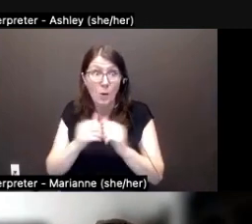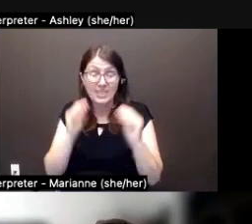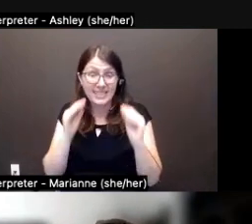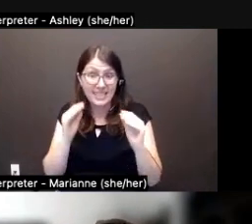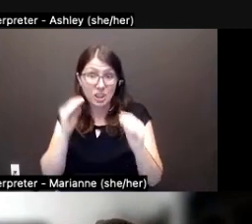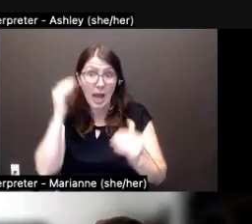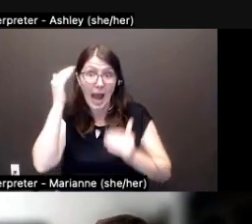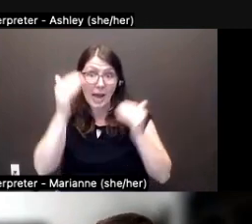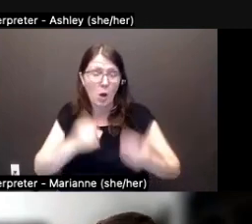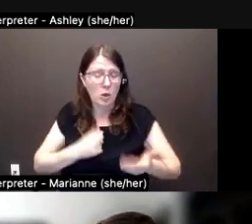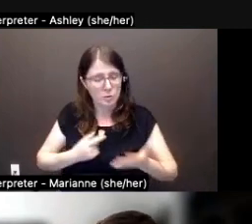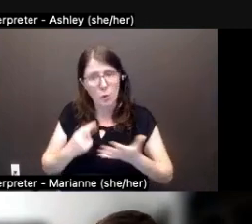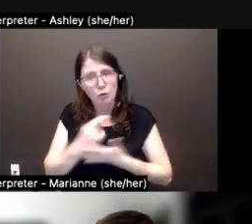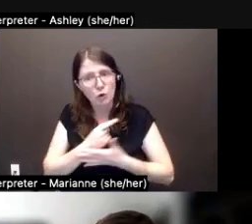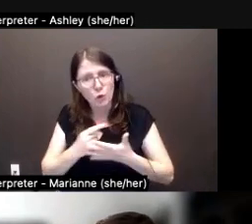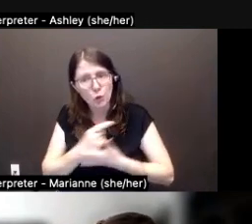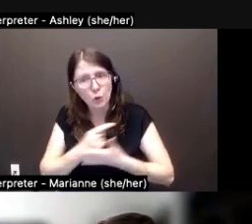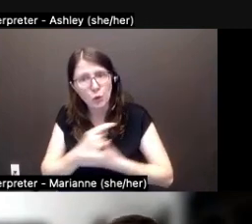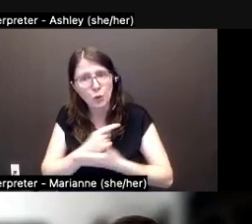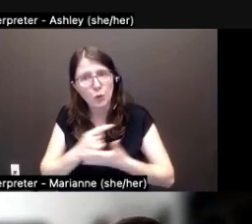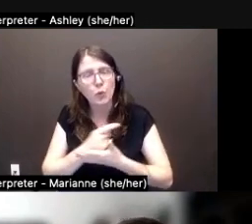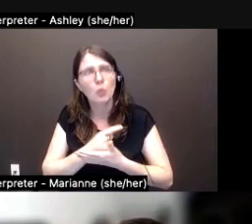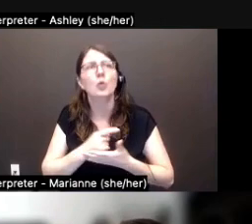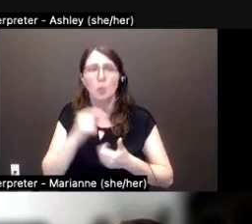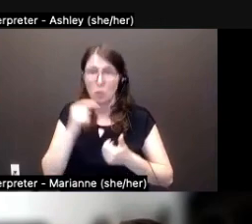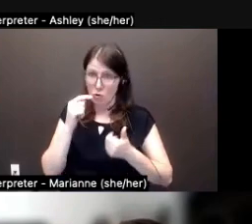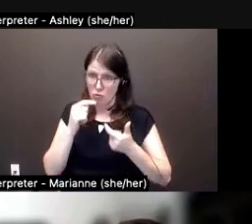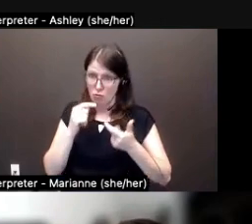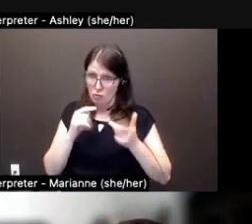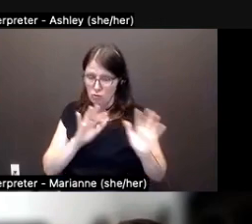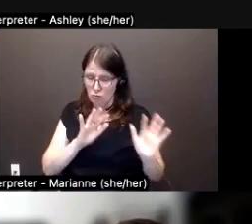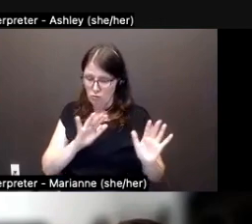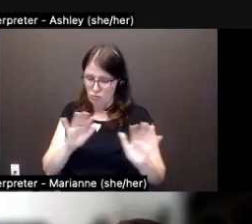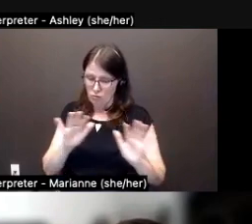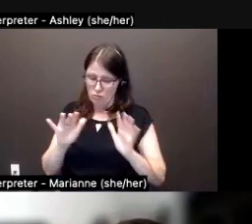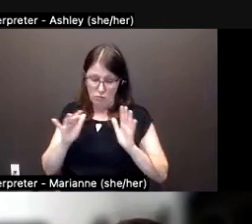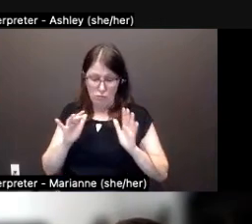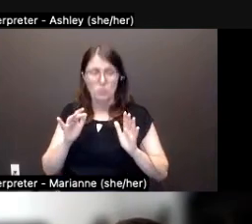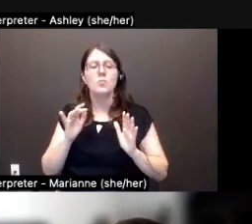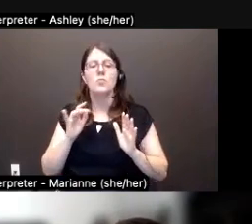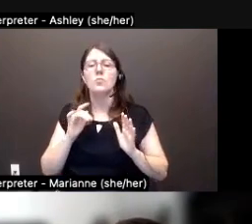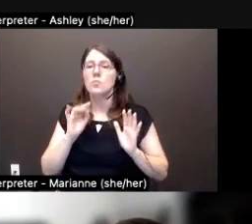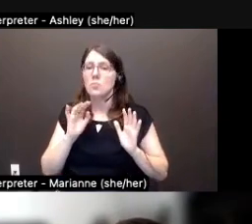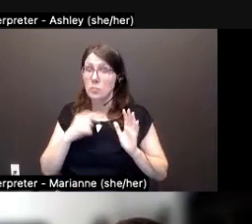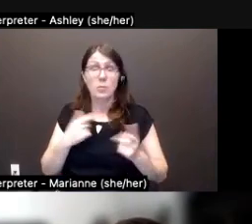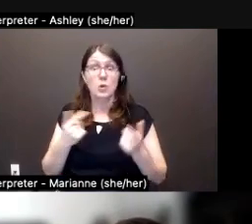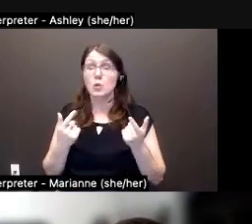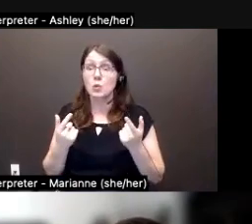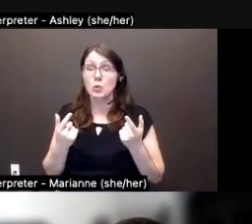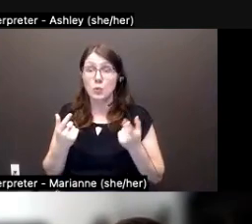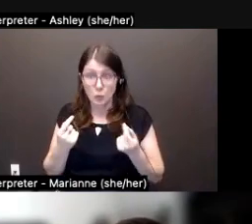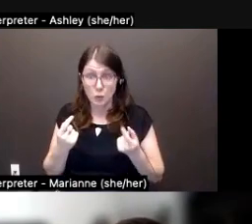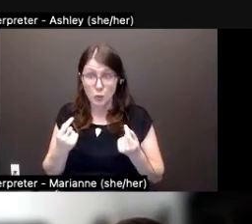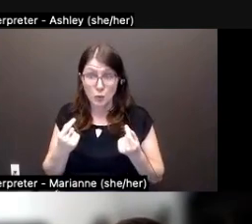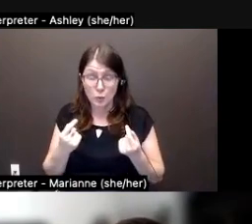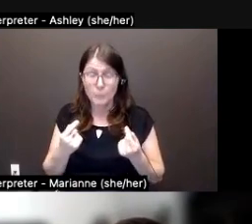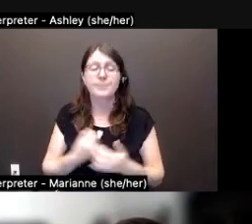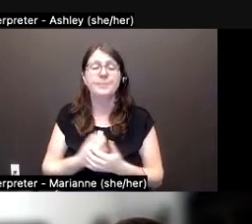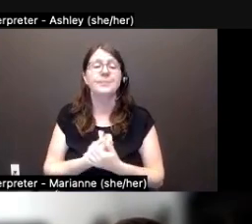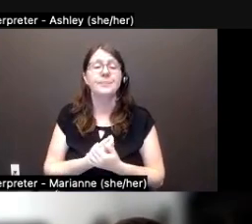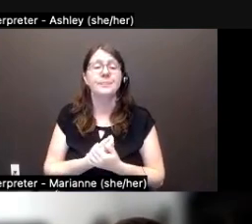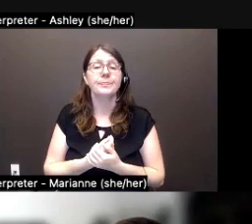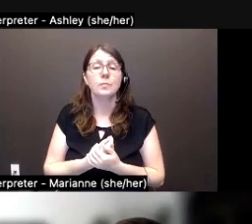that, what I came up with, I worked out in a slide presentation